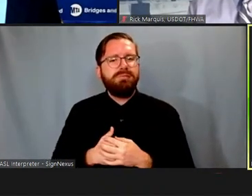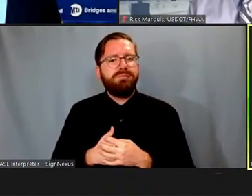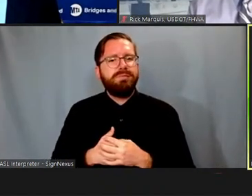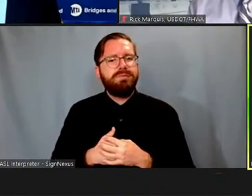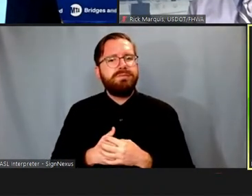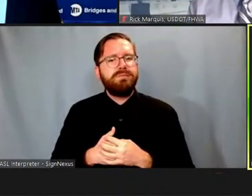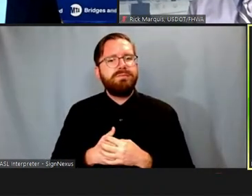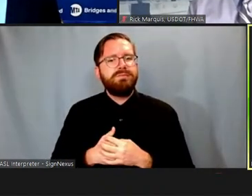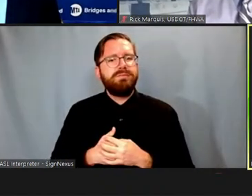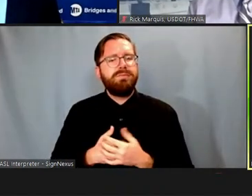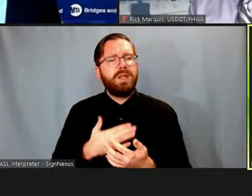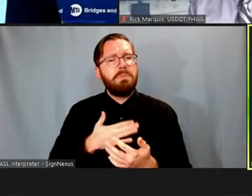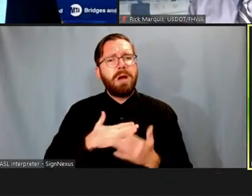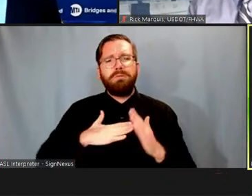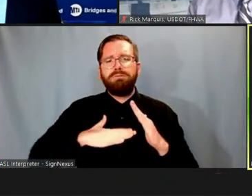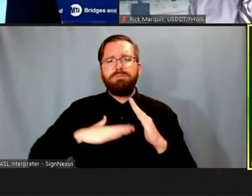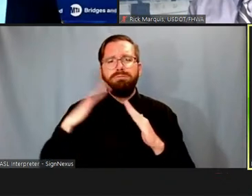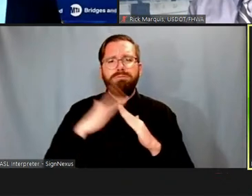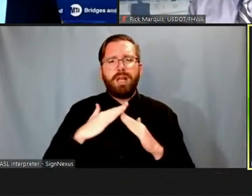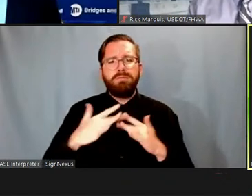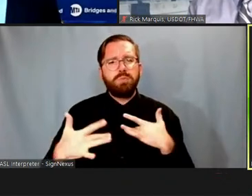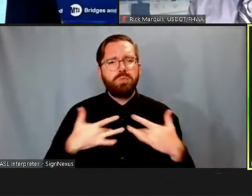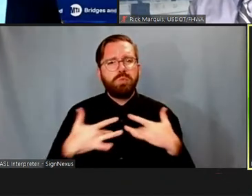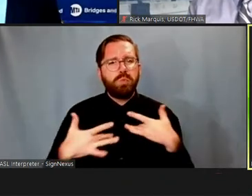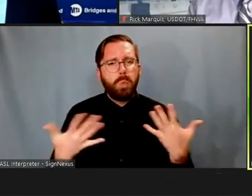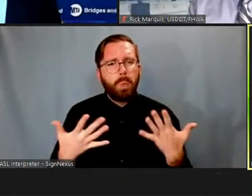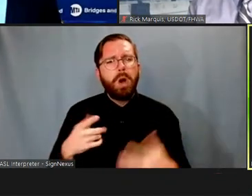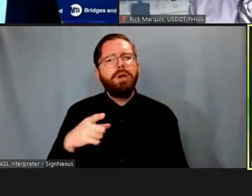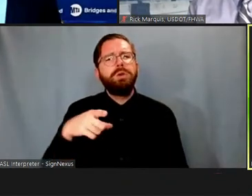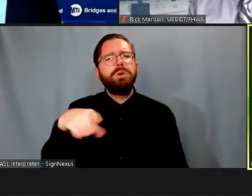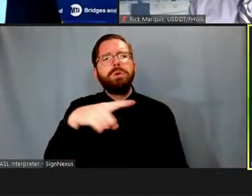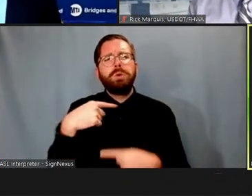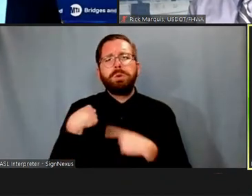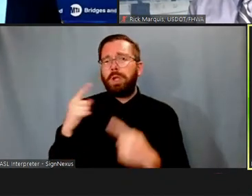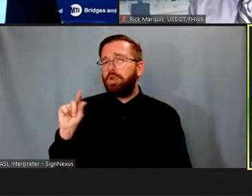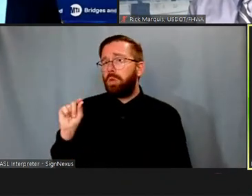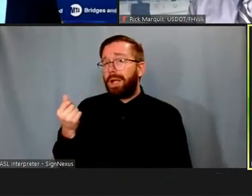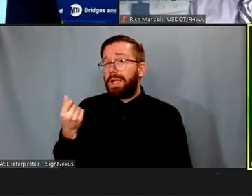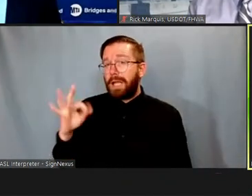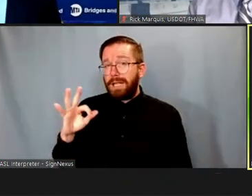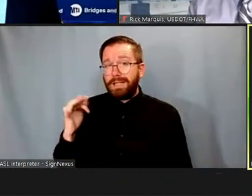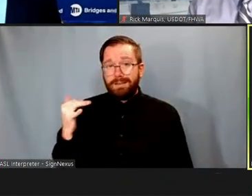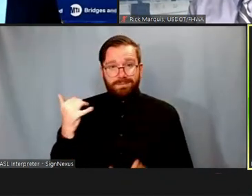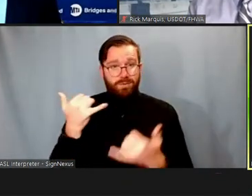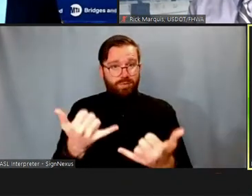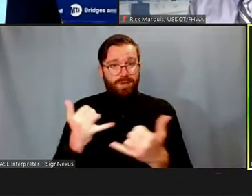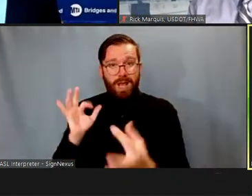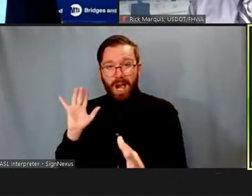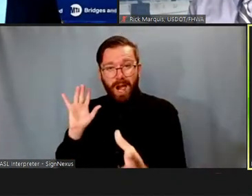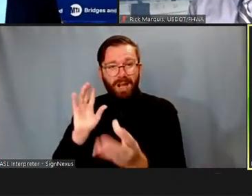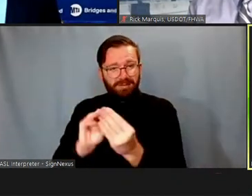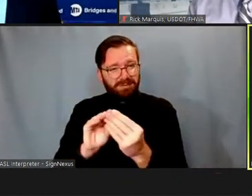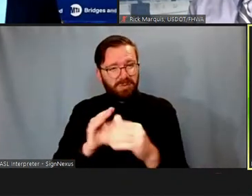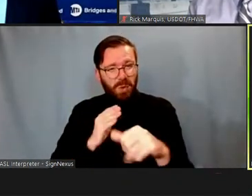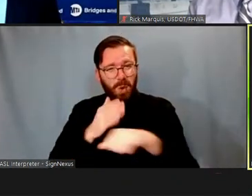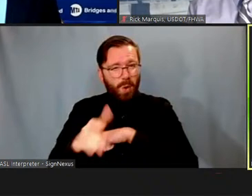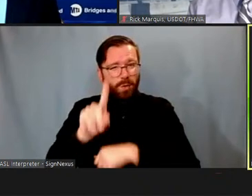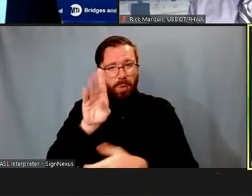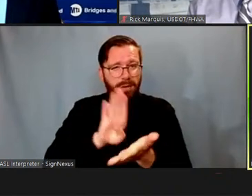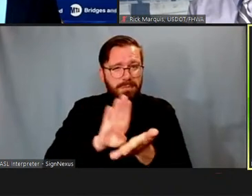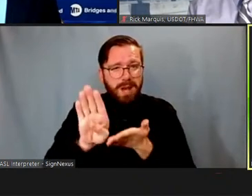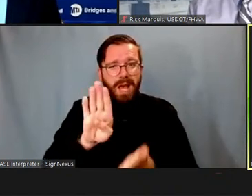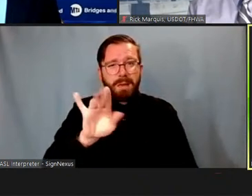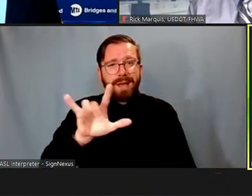is you guys have gotten over a billion dollars since 2019 open up your books let us see where the money